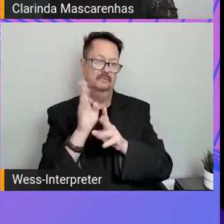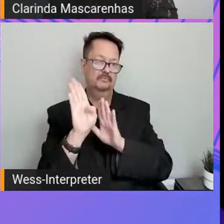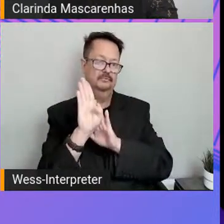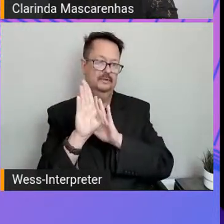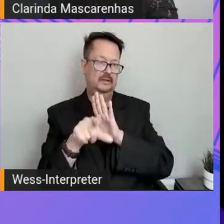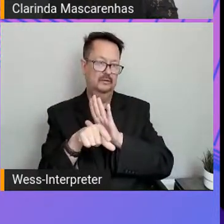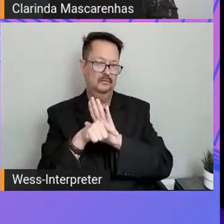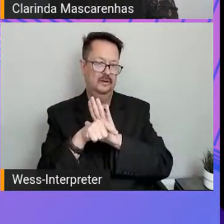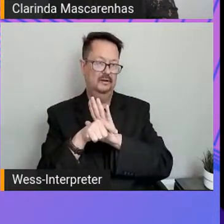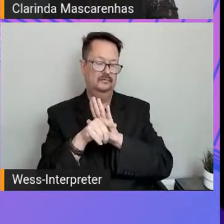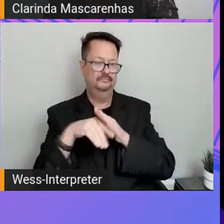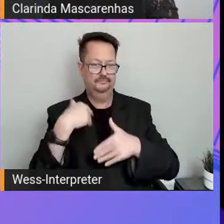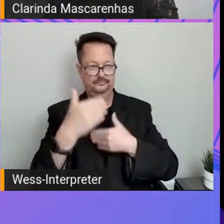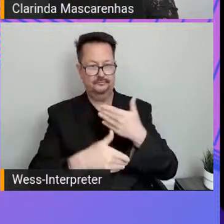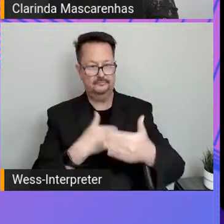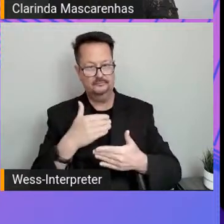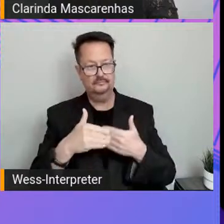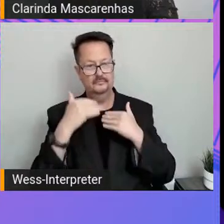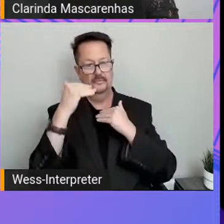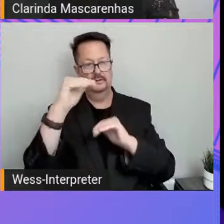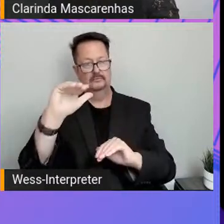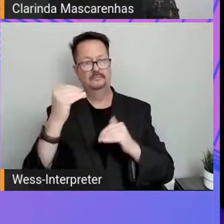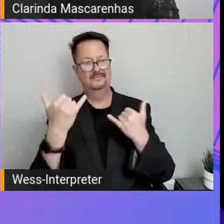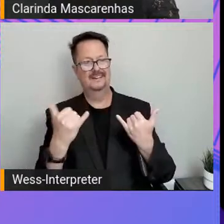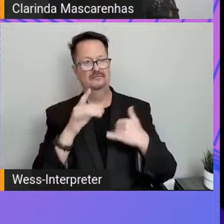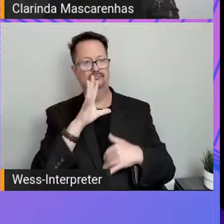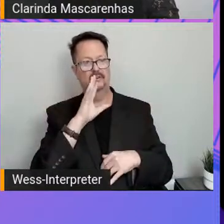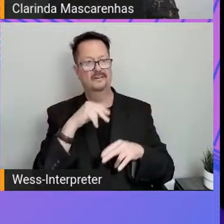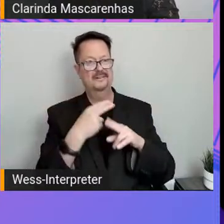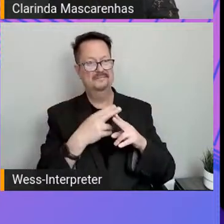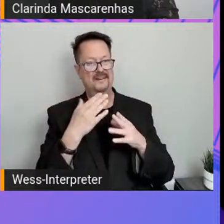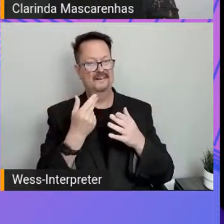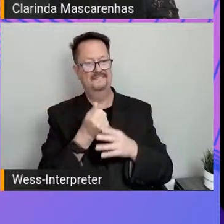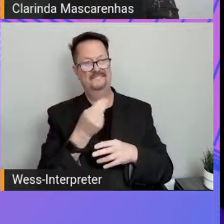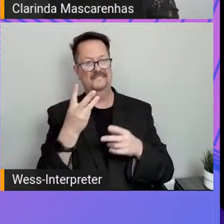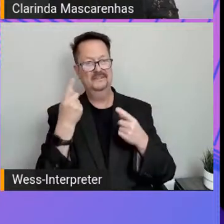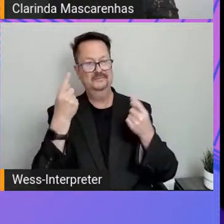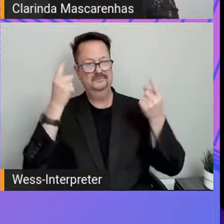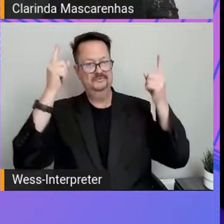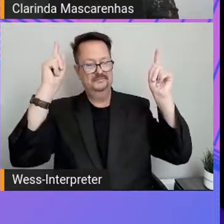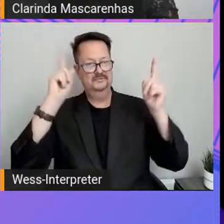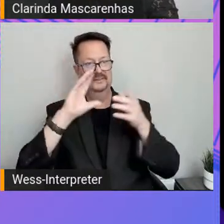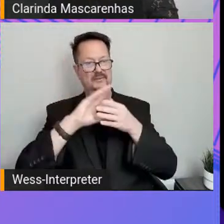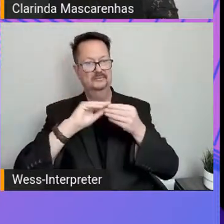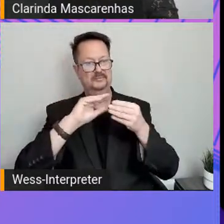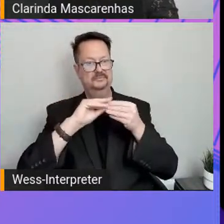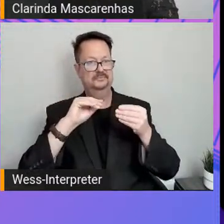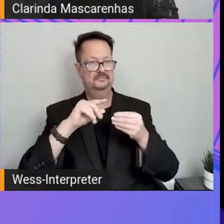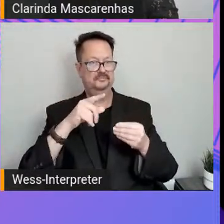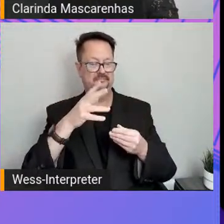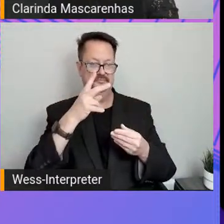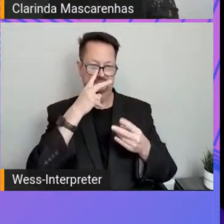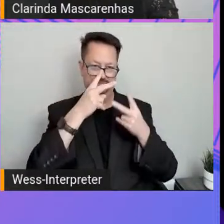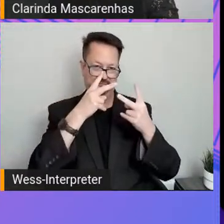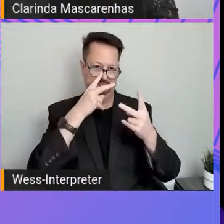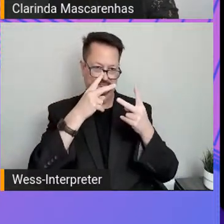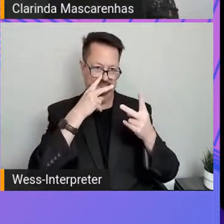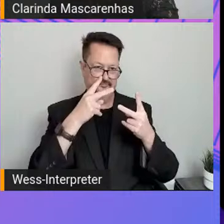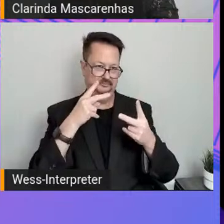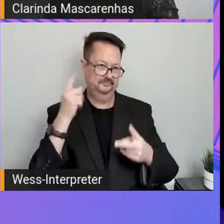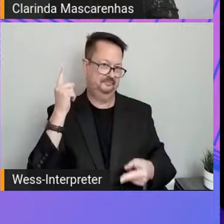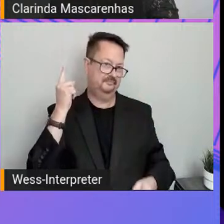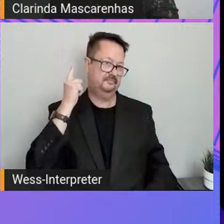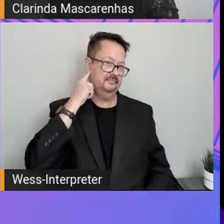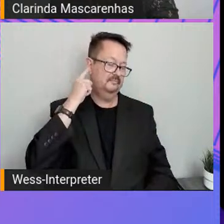limited. Now, let's talk about a few success stories that we've seen already with the AppRunner since our launch. So many of you have heard